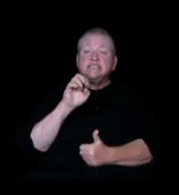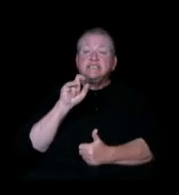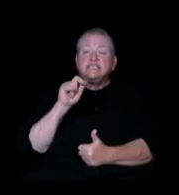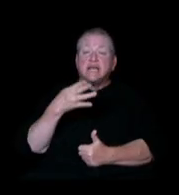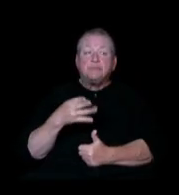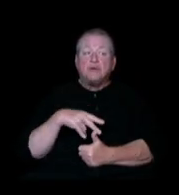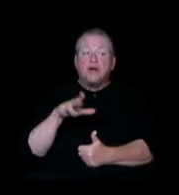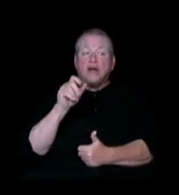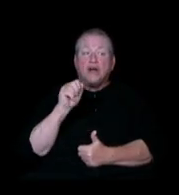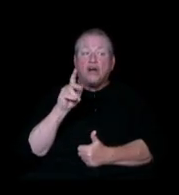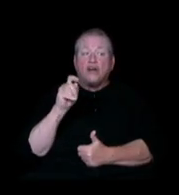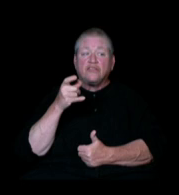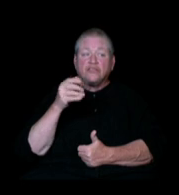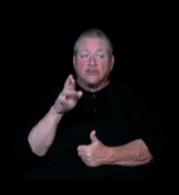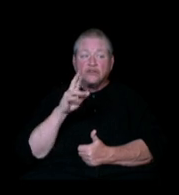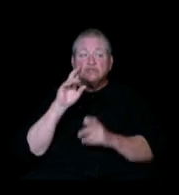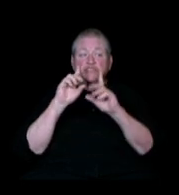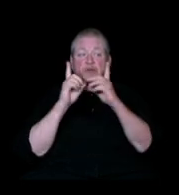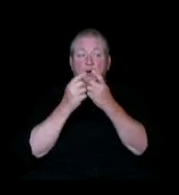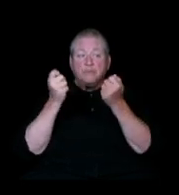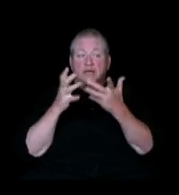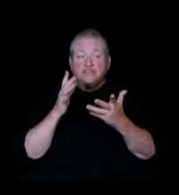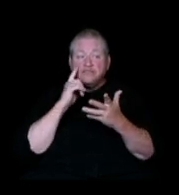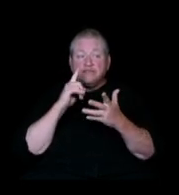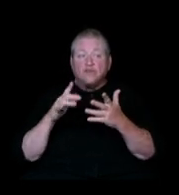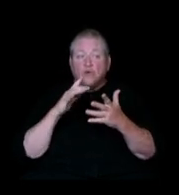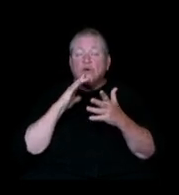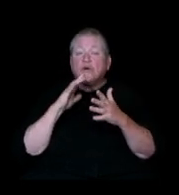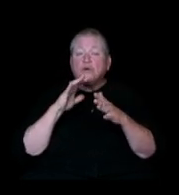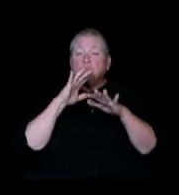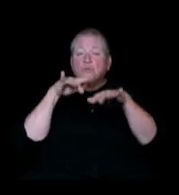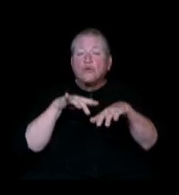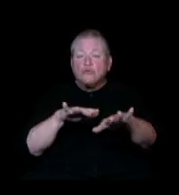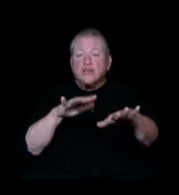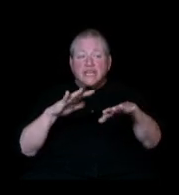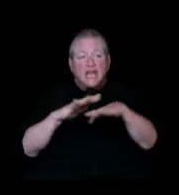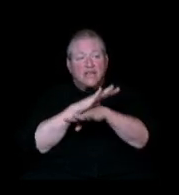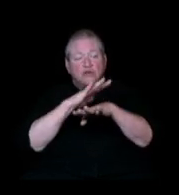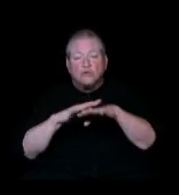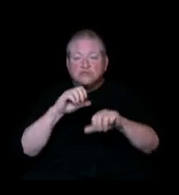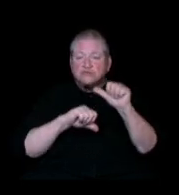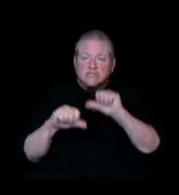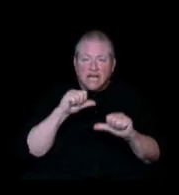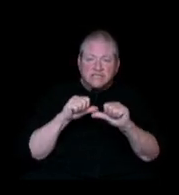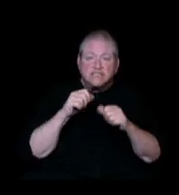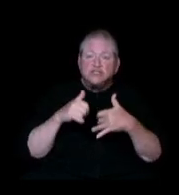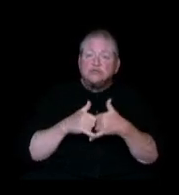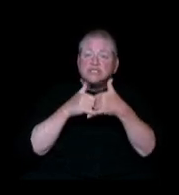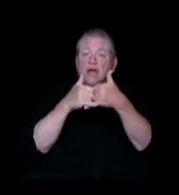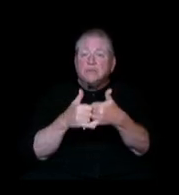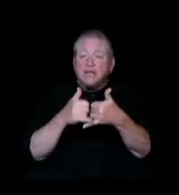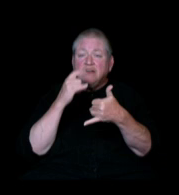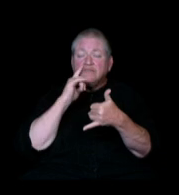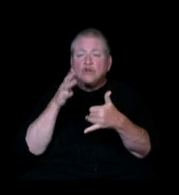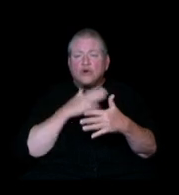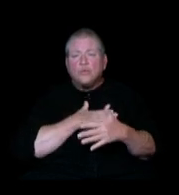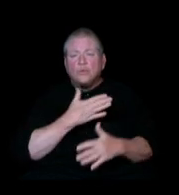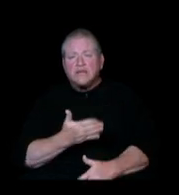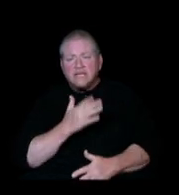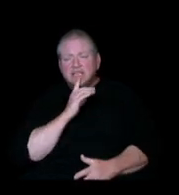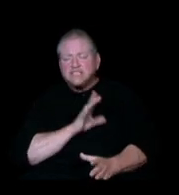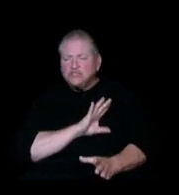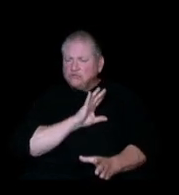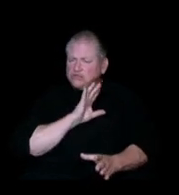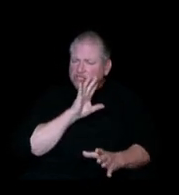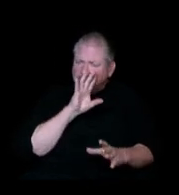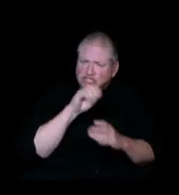to Deborah Arthur, who is the department manager for Western's new Marine and Coastal Science program, but was nominated for this award for her willingness to jump